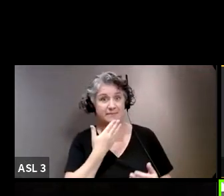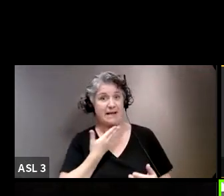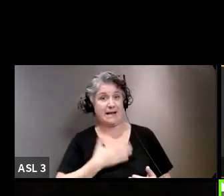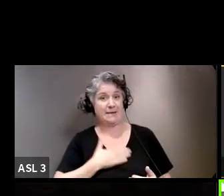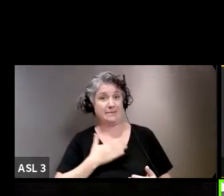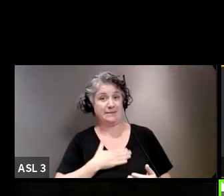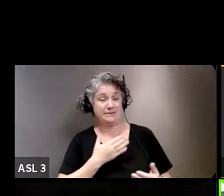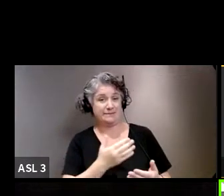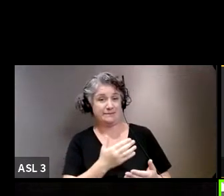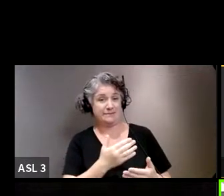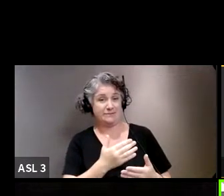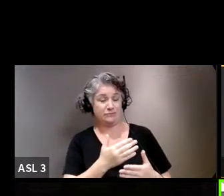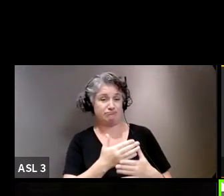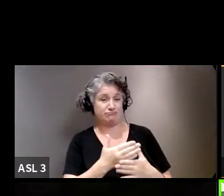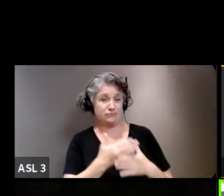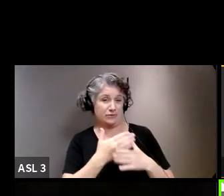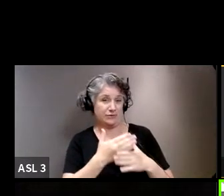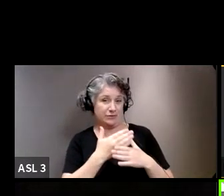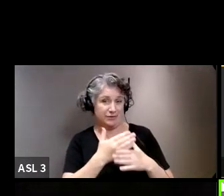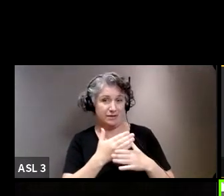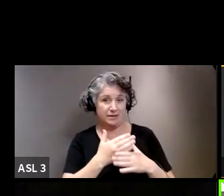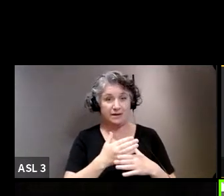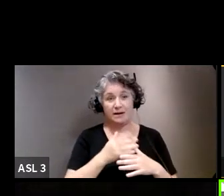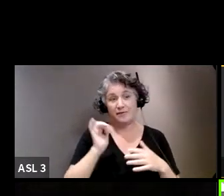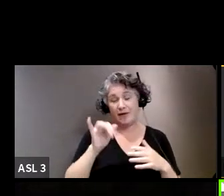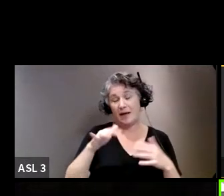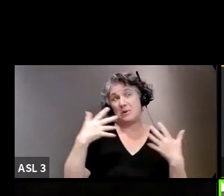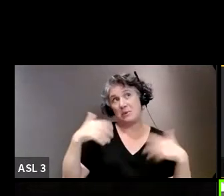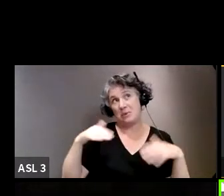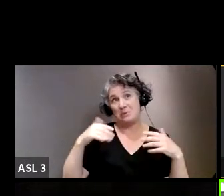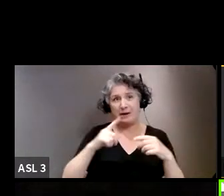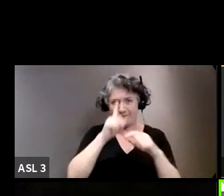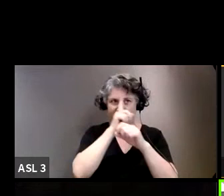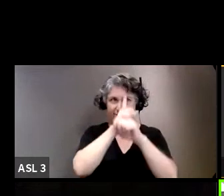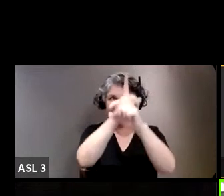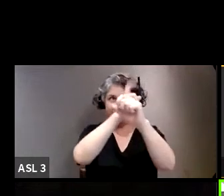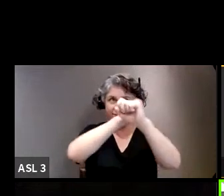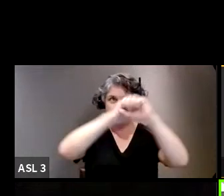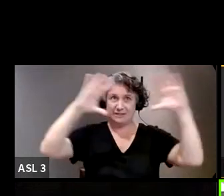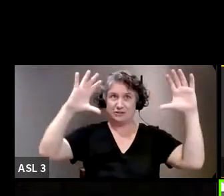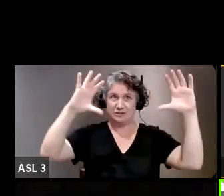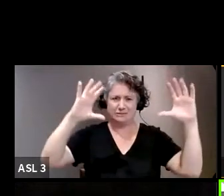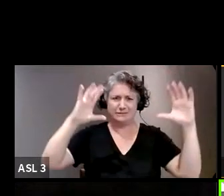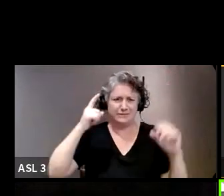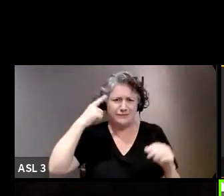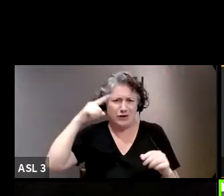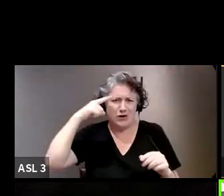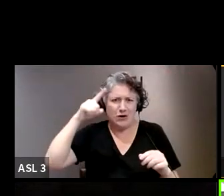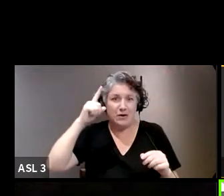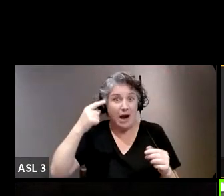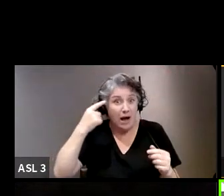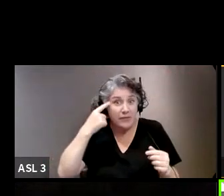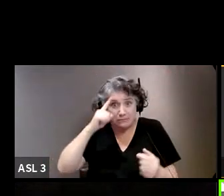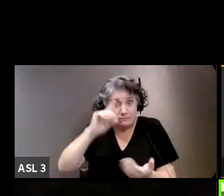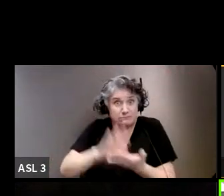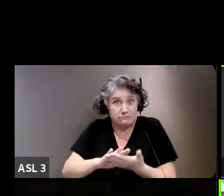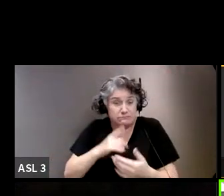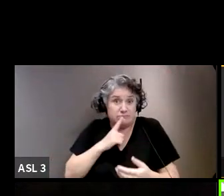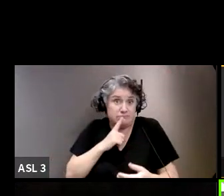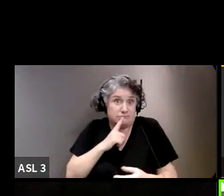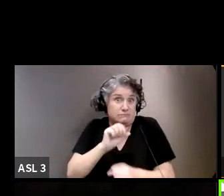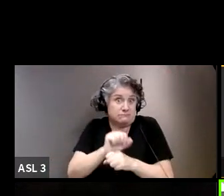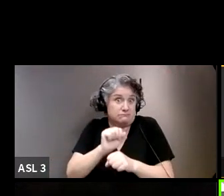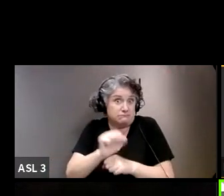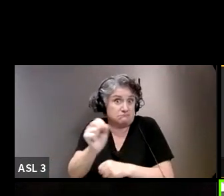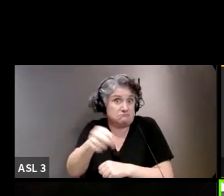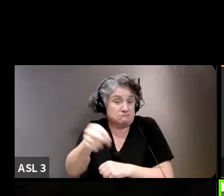but i think that's what vision statements are supposed to supposed to do um the short answer is yes i believe we are um it started with the